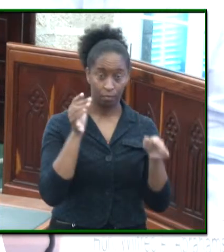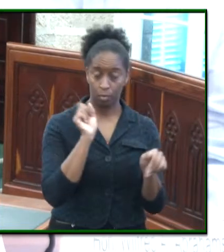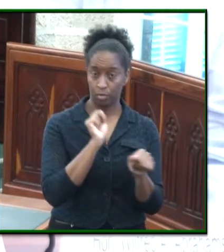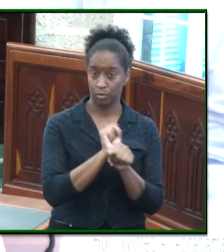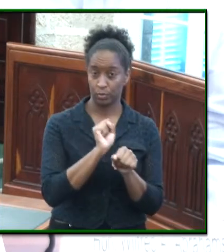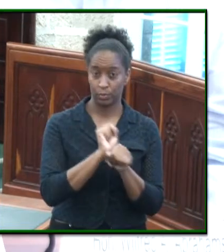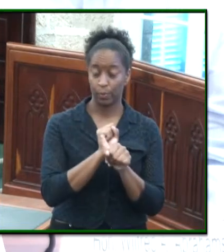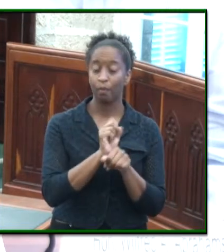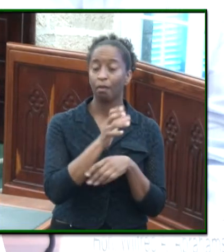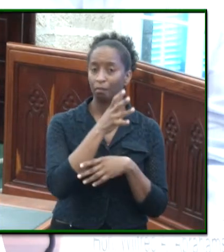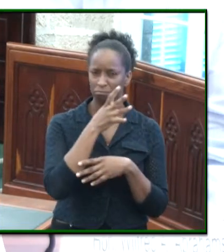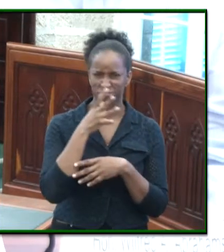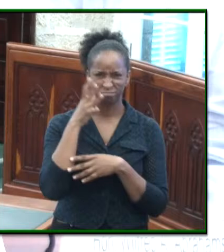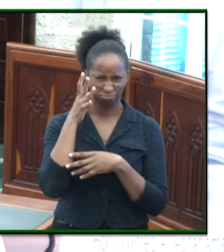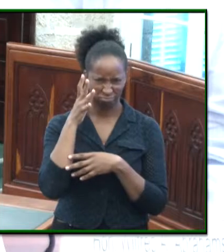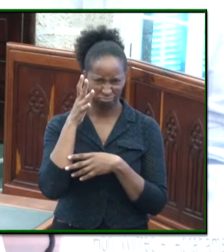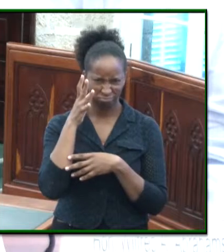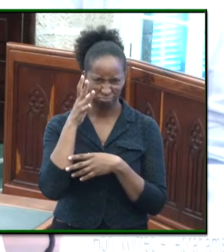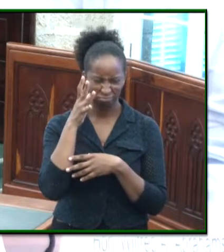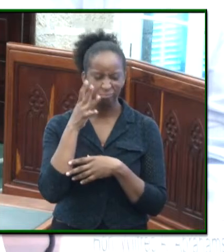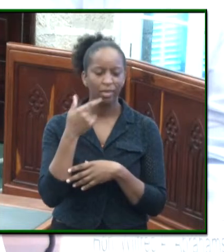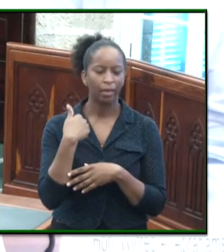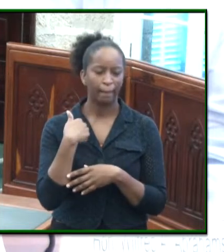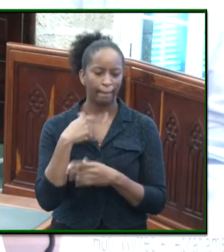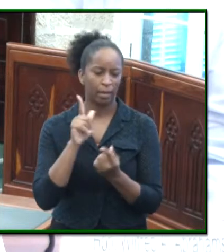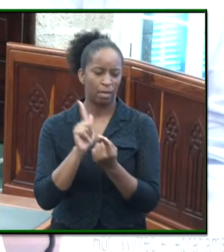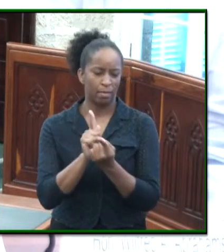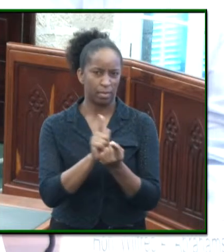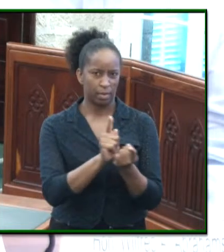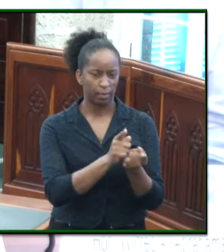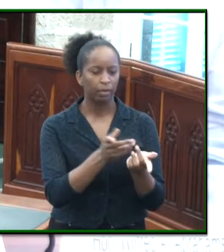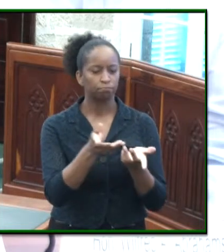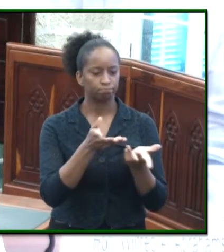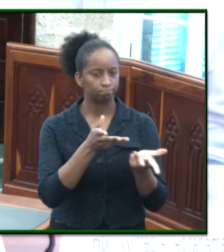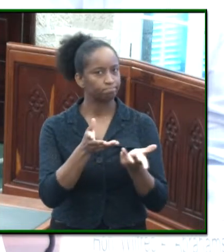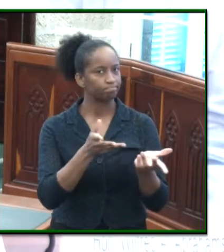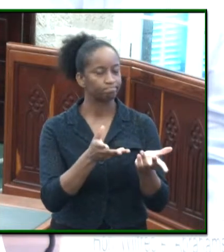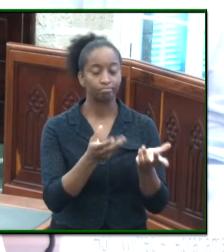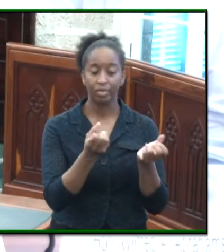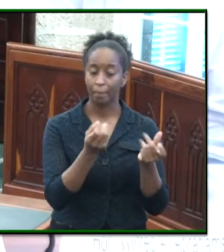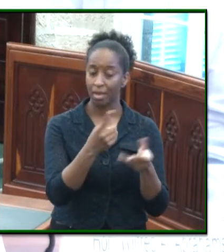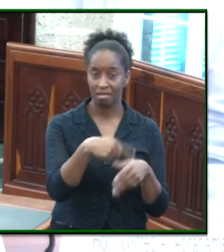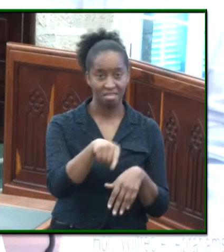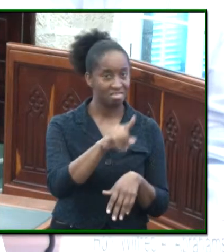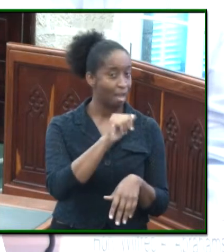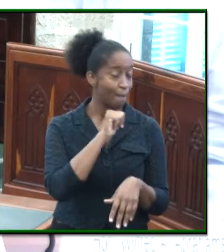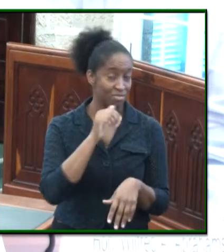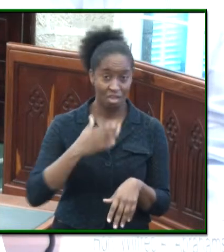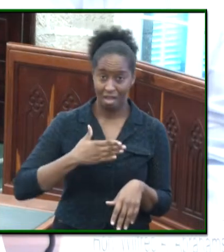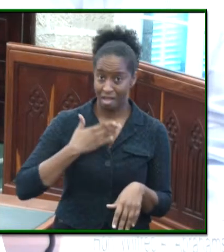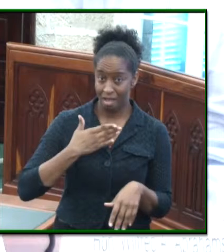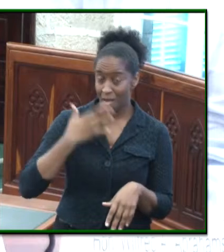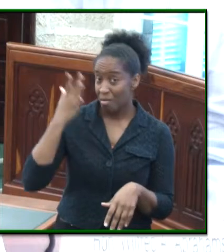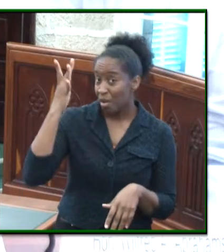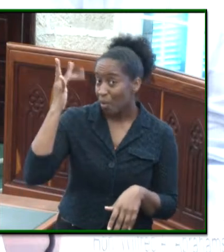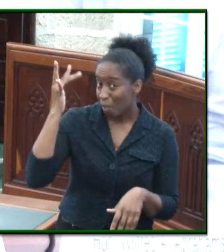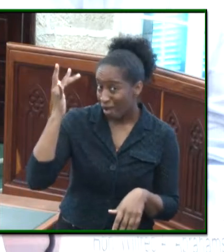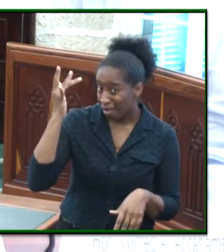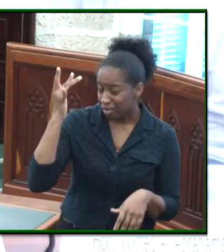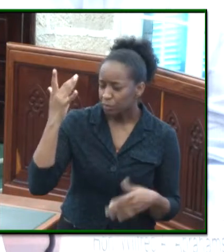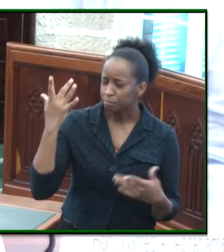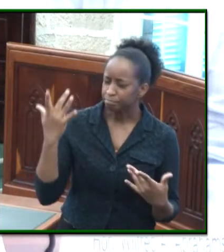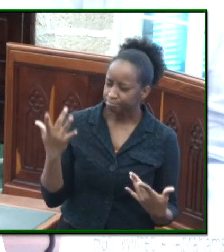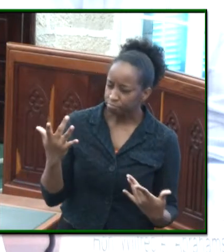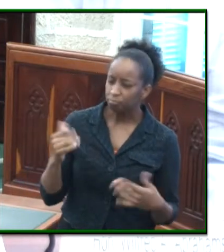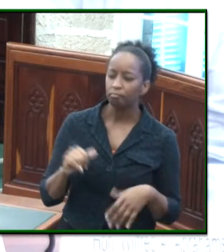prairie larceny is not taken very seriously, and that they would like to see more being done in order